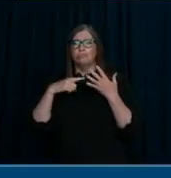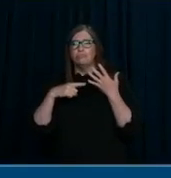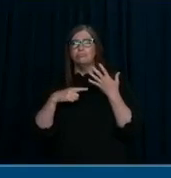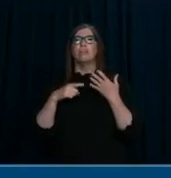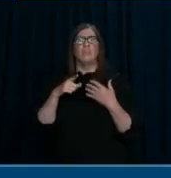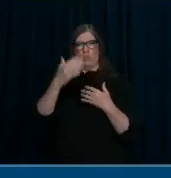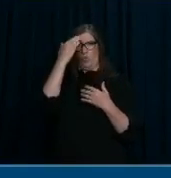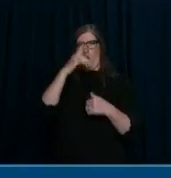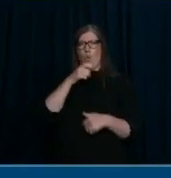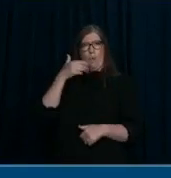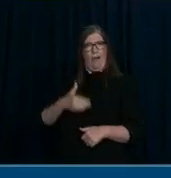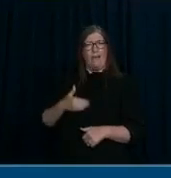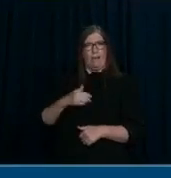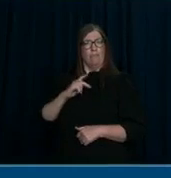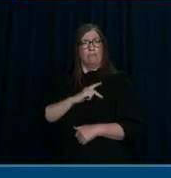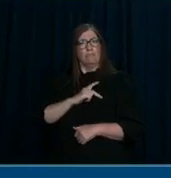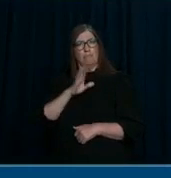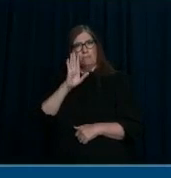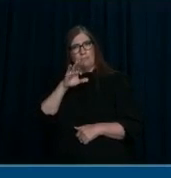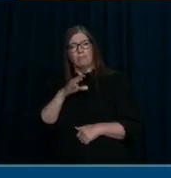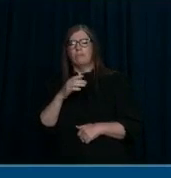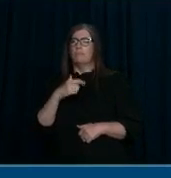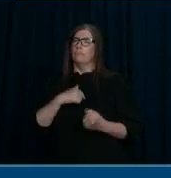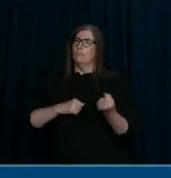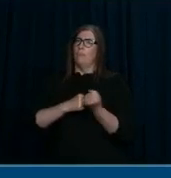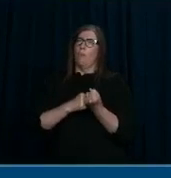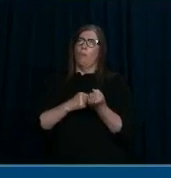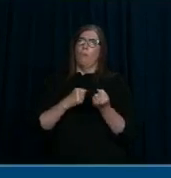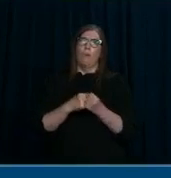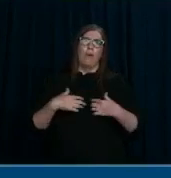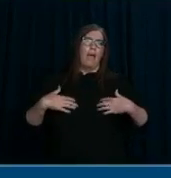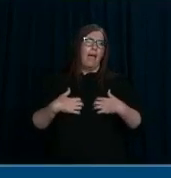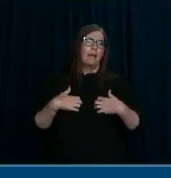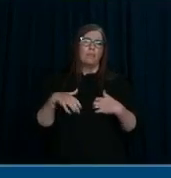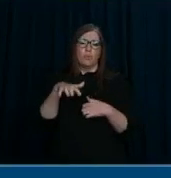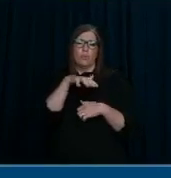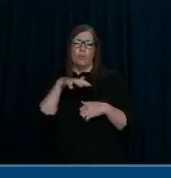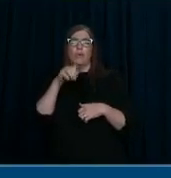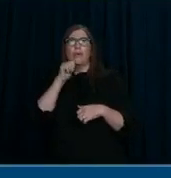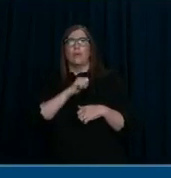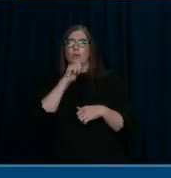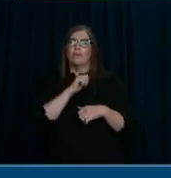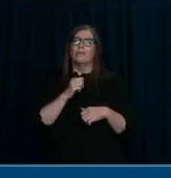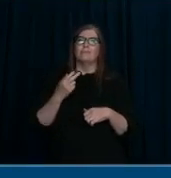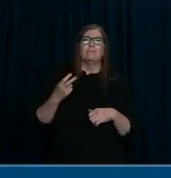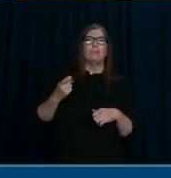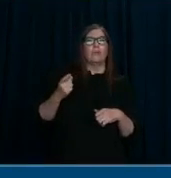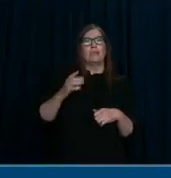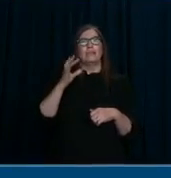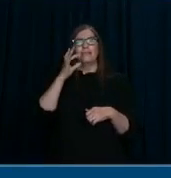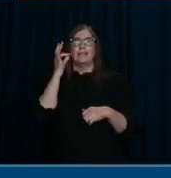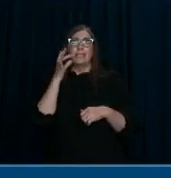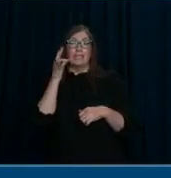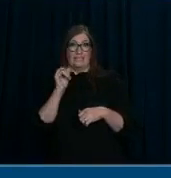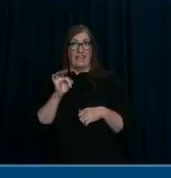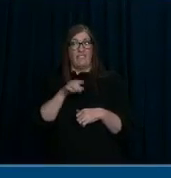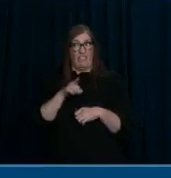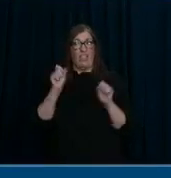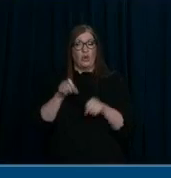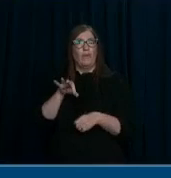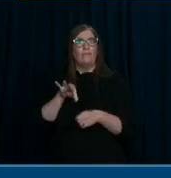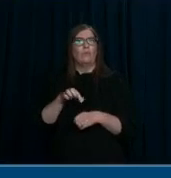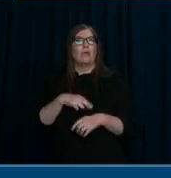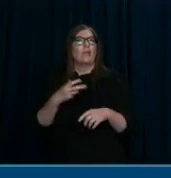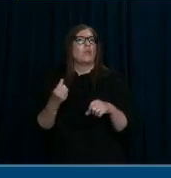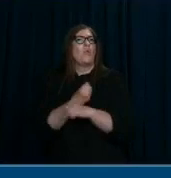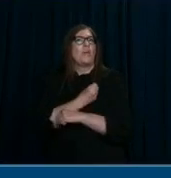personally probably also know that I am a huge animal advocate in this state. And yes, if puppies and kitties could vote, I'm sure I'd win this election